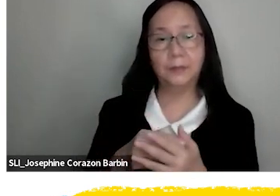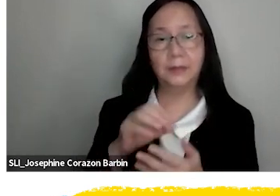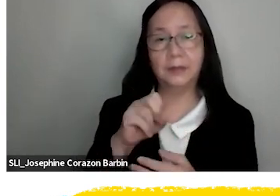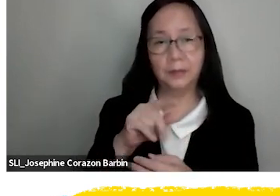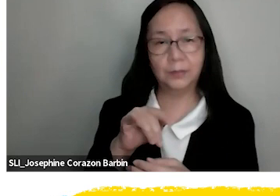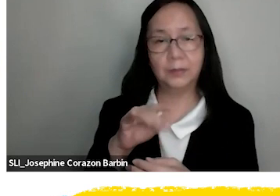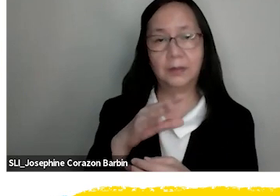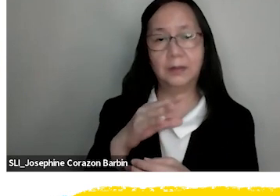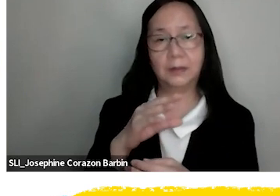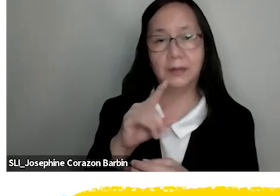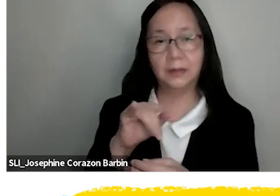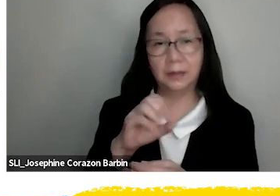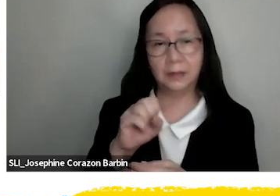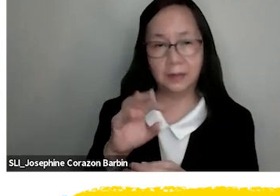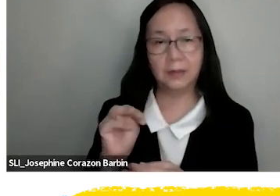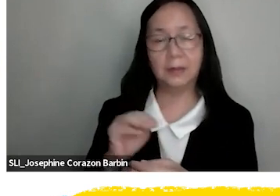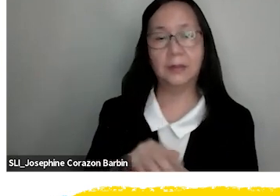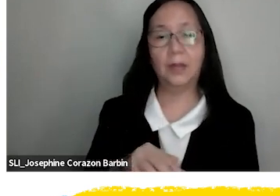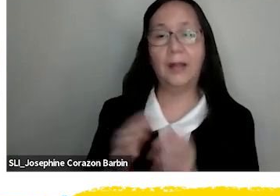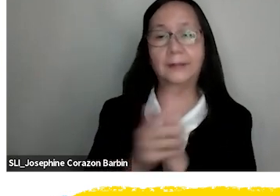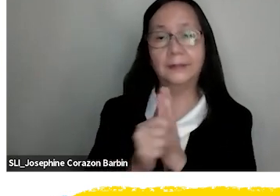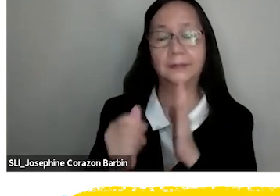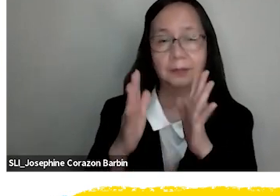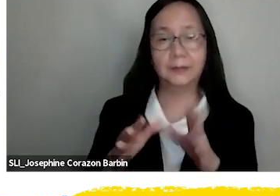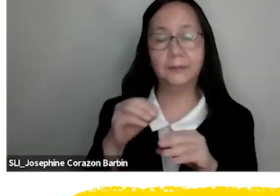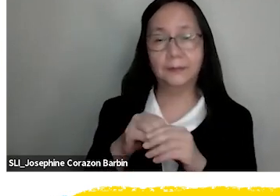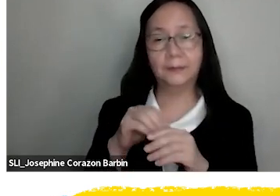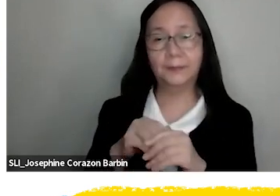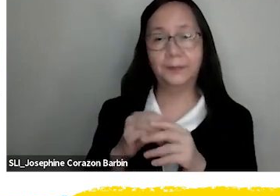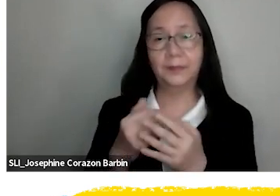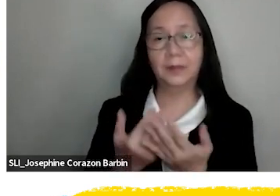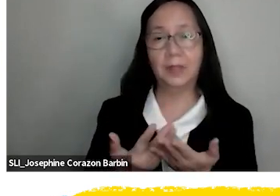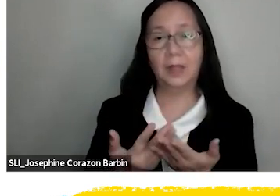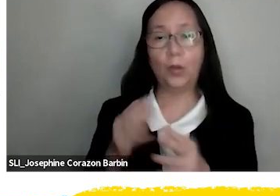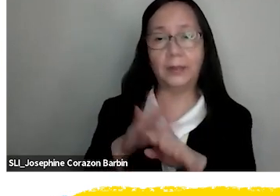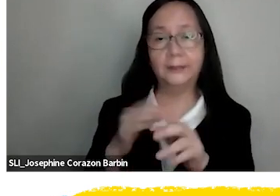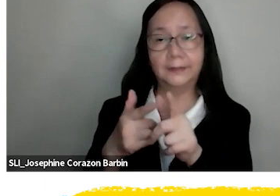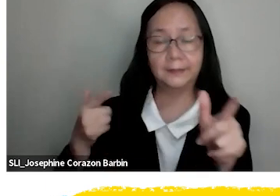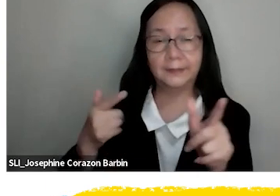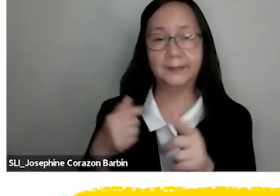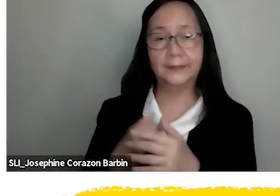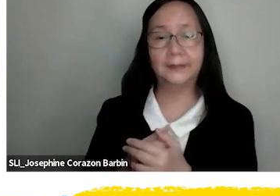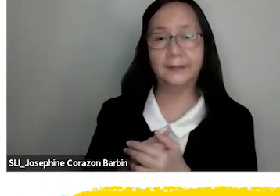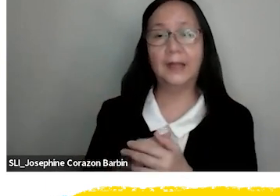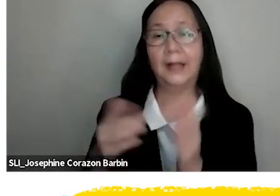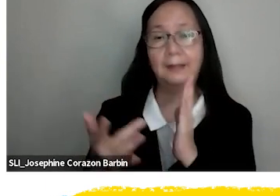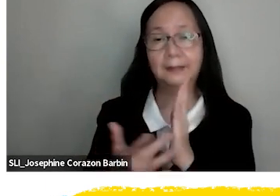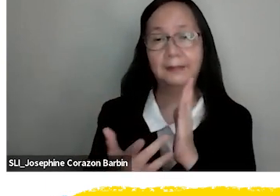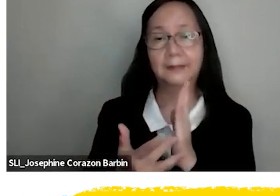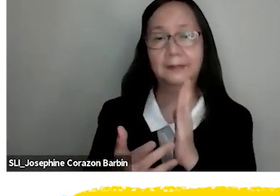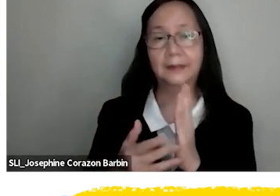ADG SOM. ADG SOM, who are expert on all this online technology. We have